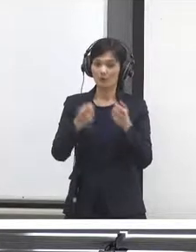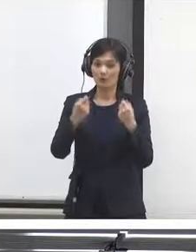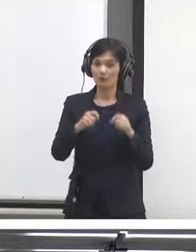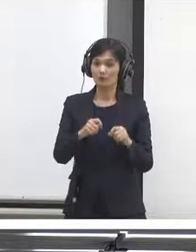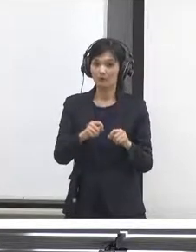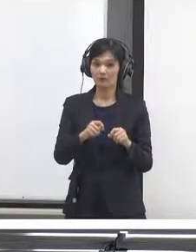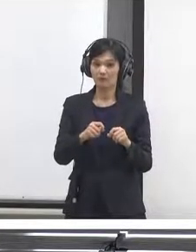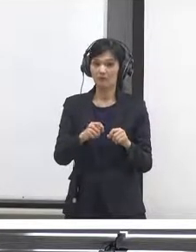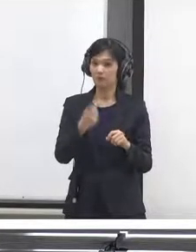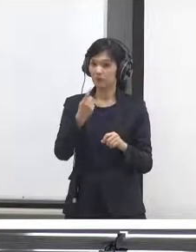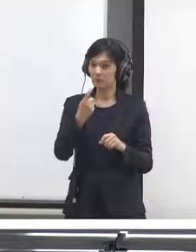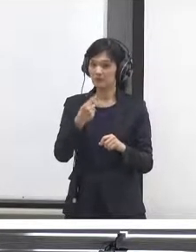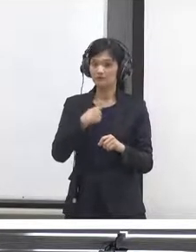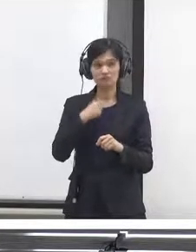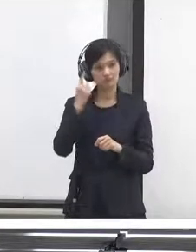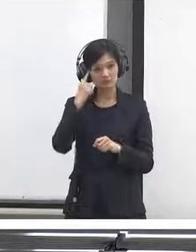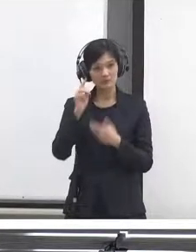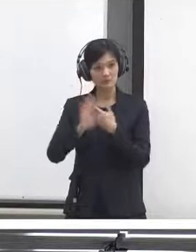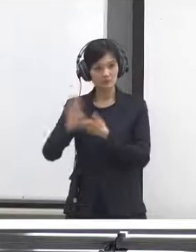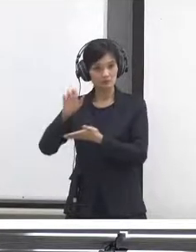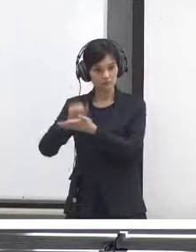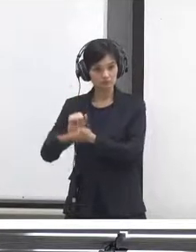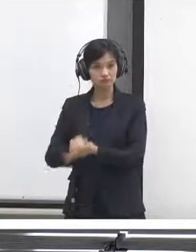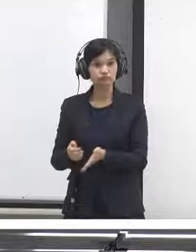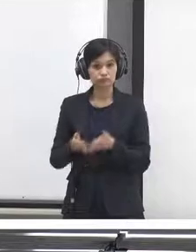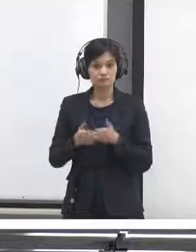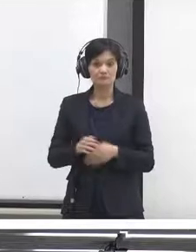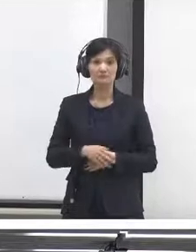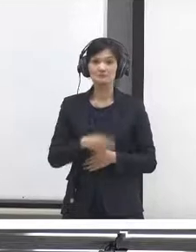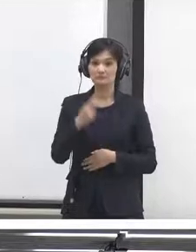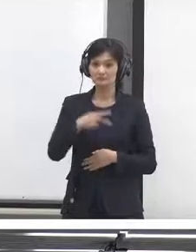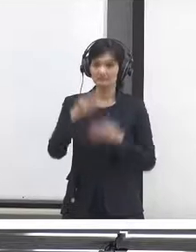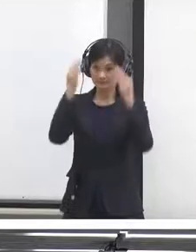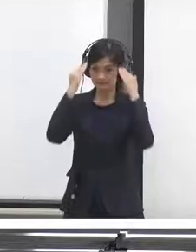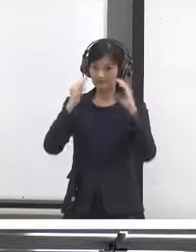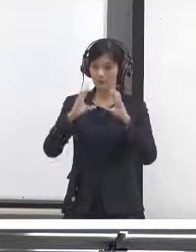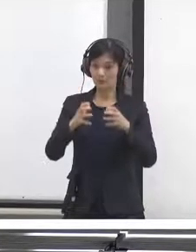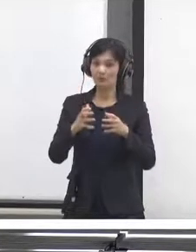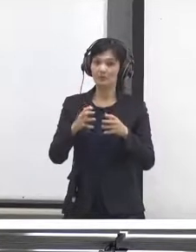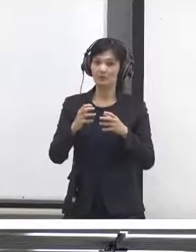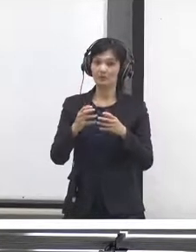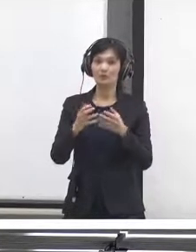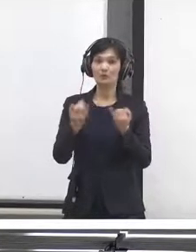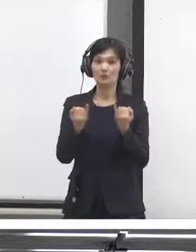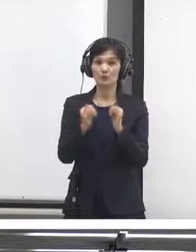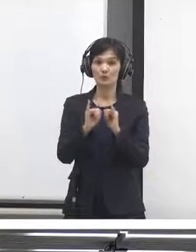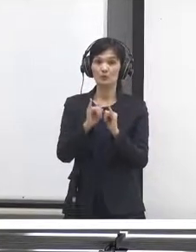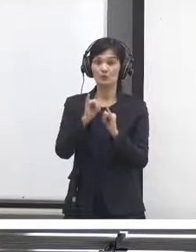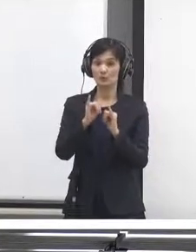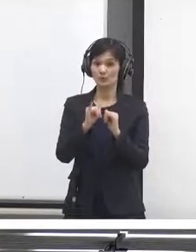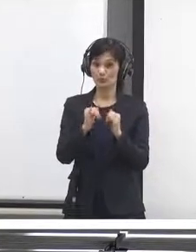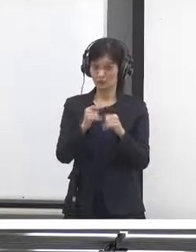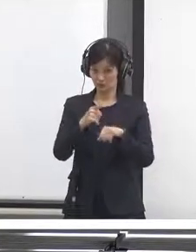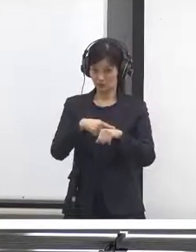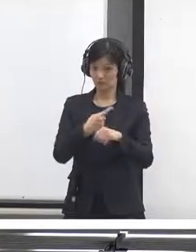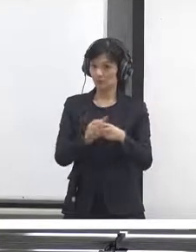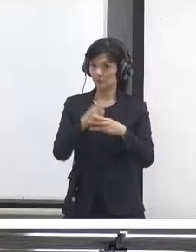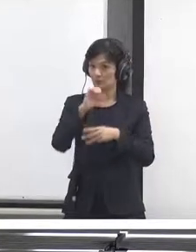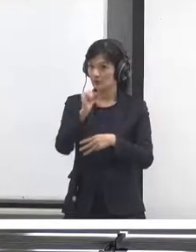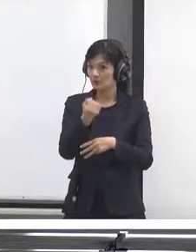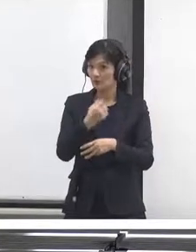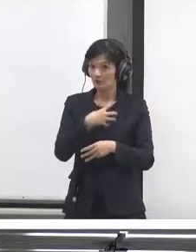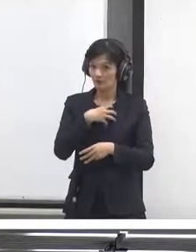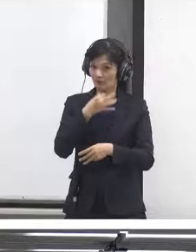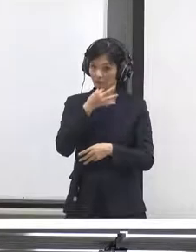already 3 feminist wikis in Korea. I thought we need to bring additional workers from those wikis sooner or